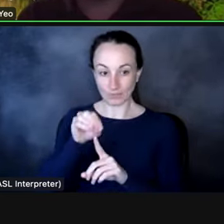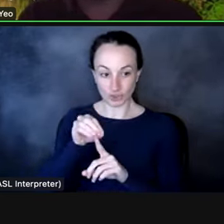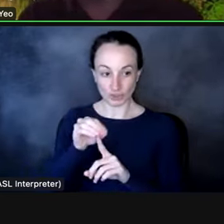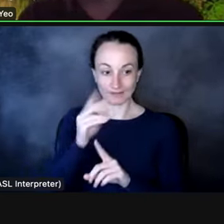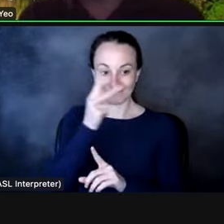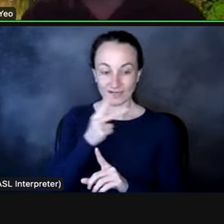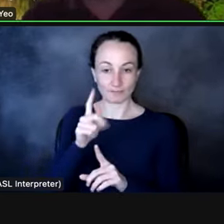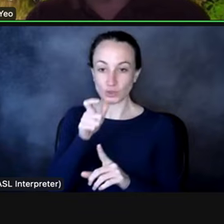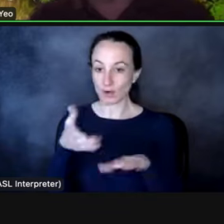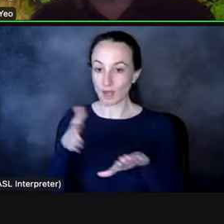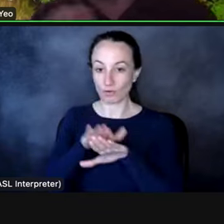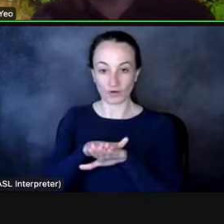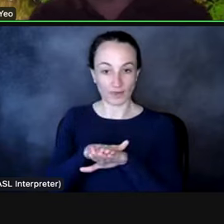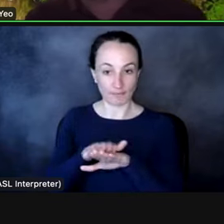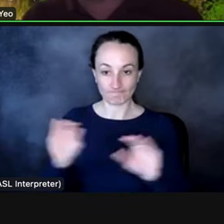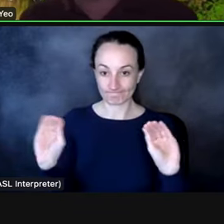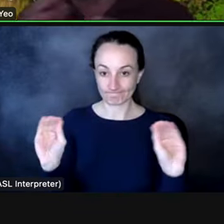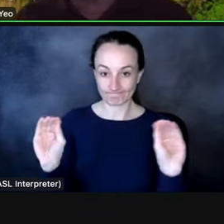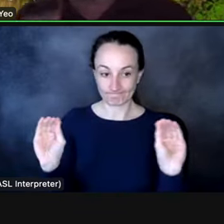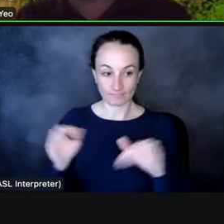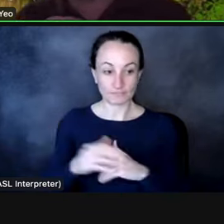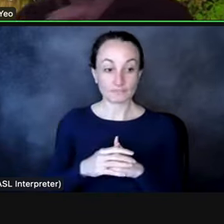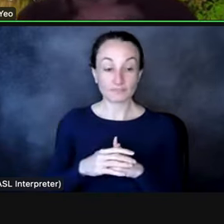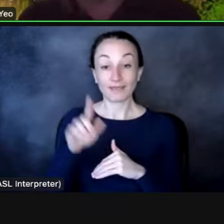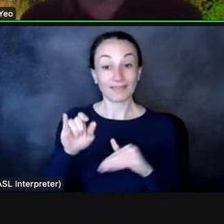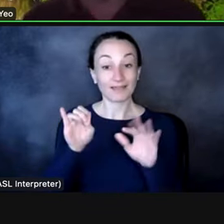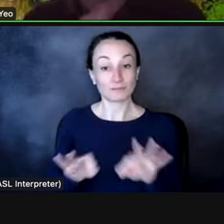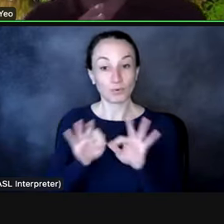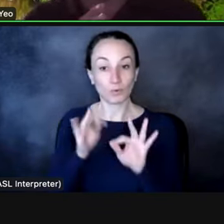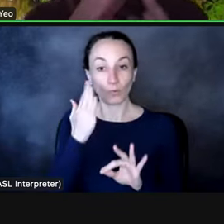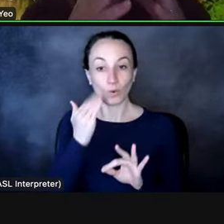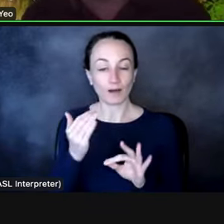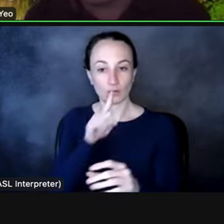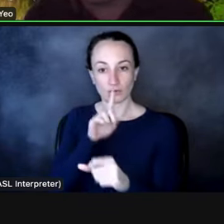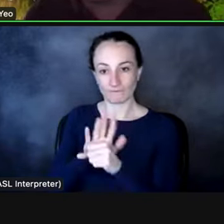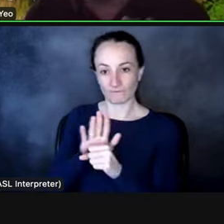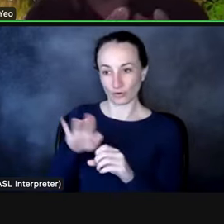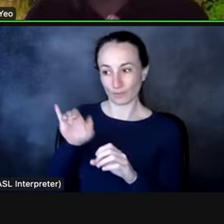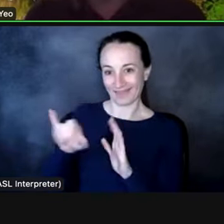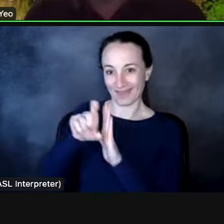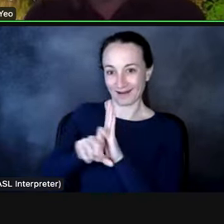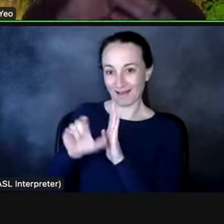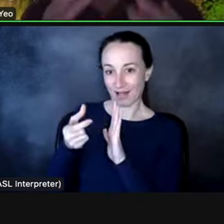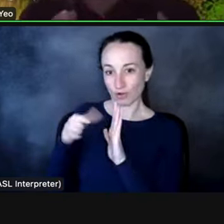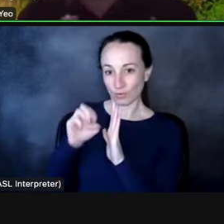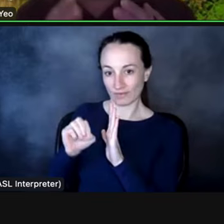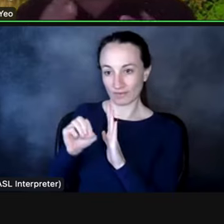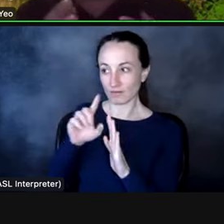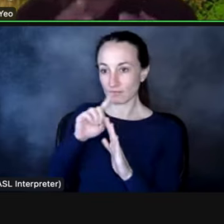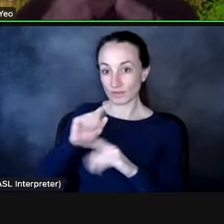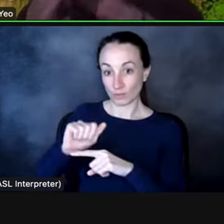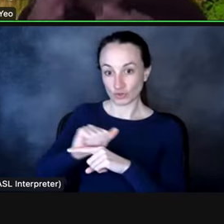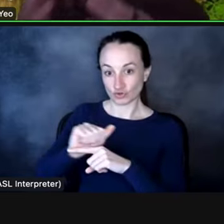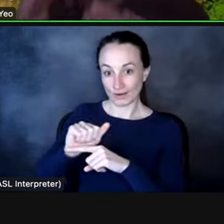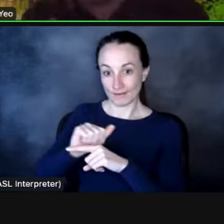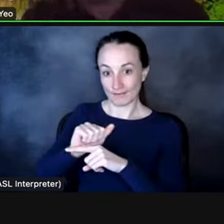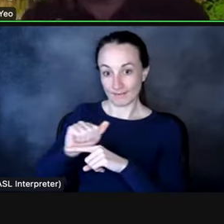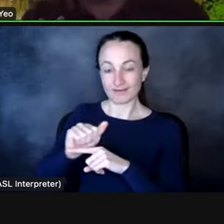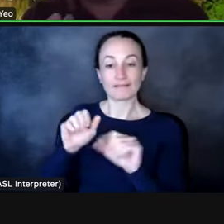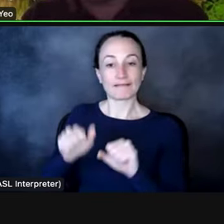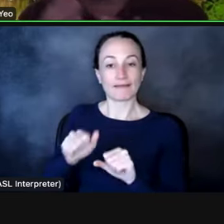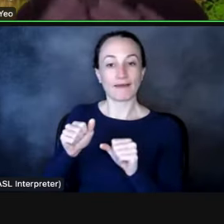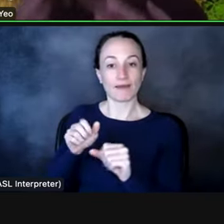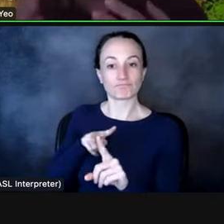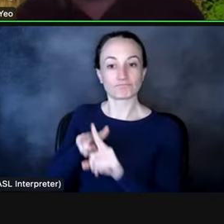sets, which is important because we want to make sure that the algorithm trained on the training meta set can generalize to new